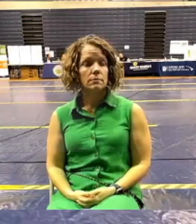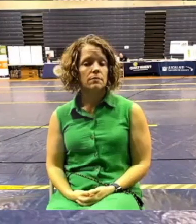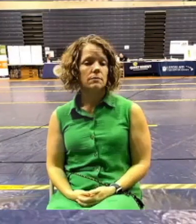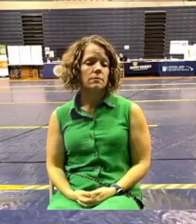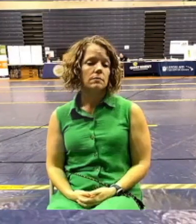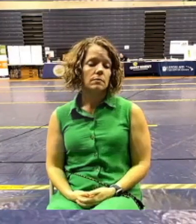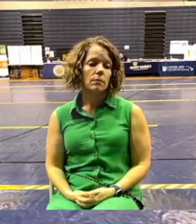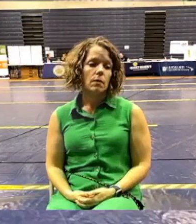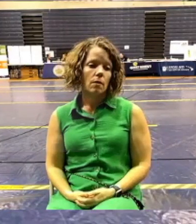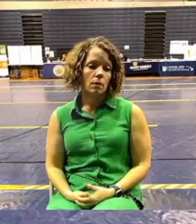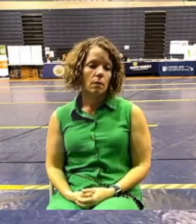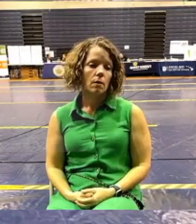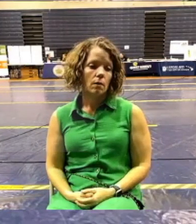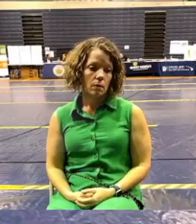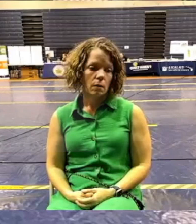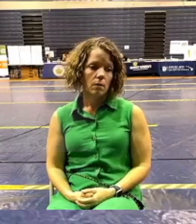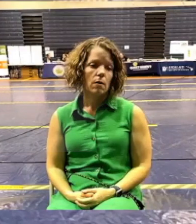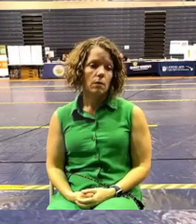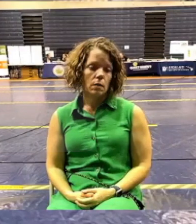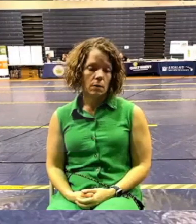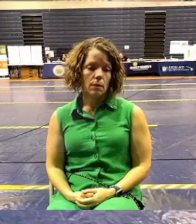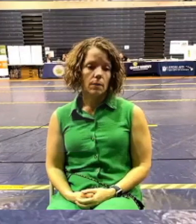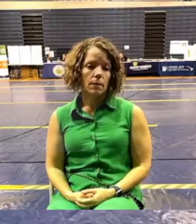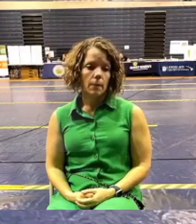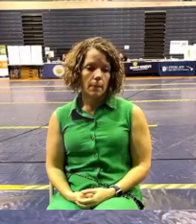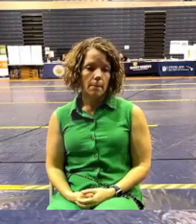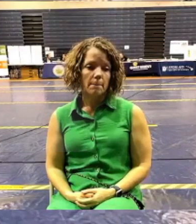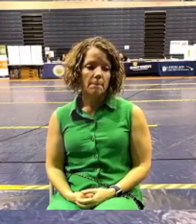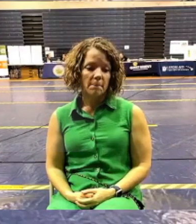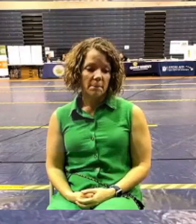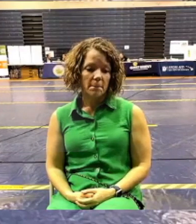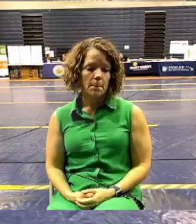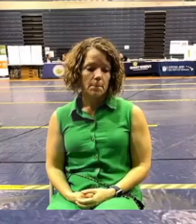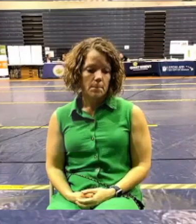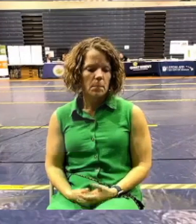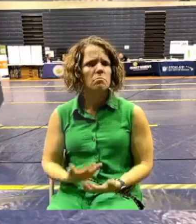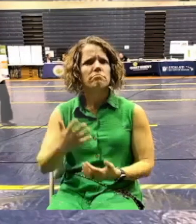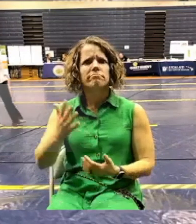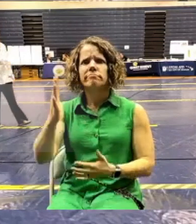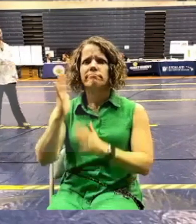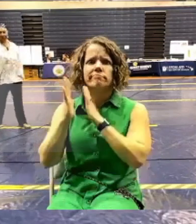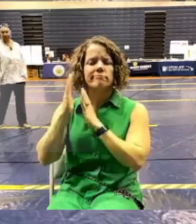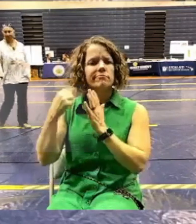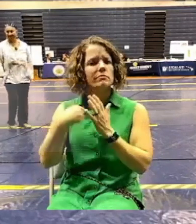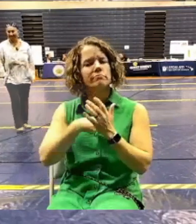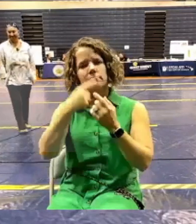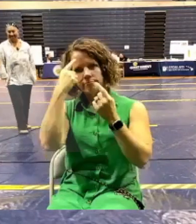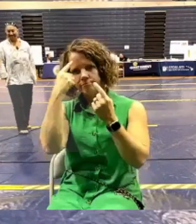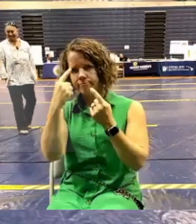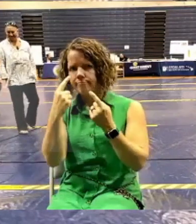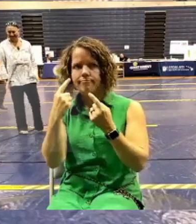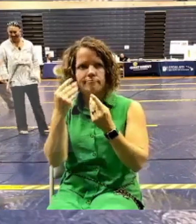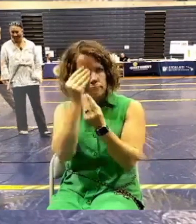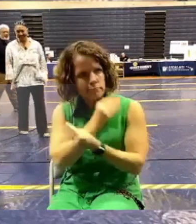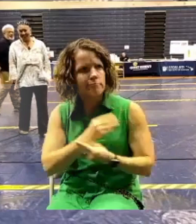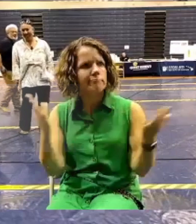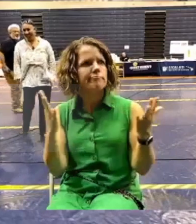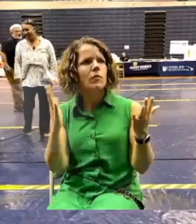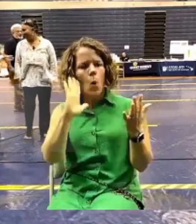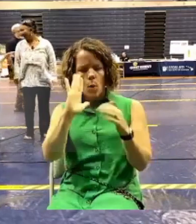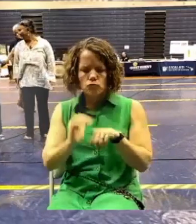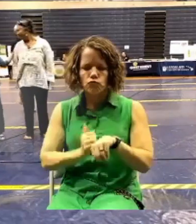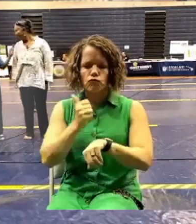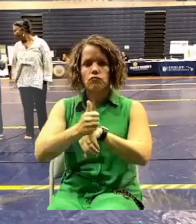initial announcement when we announced our having an advisory team and what they would be doing. But for those